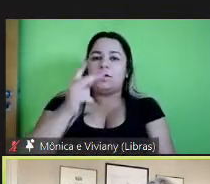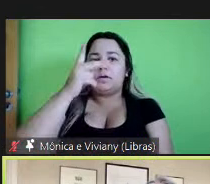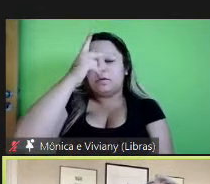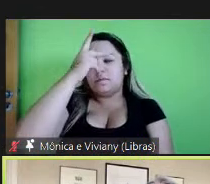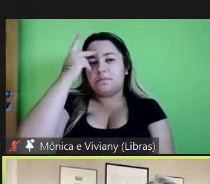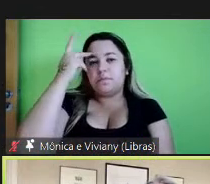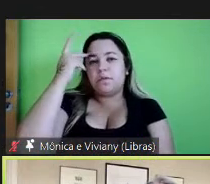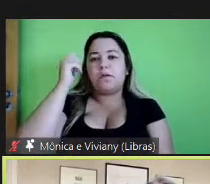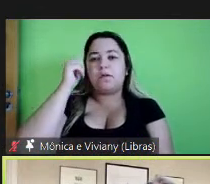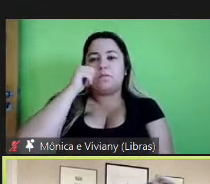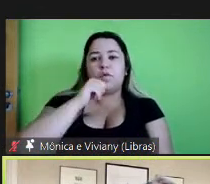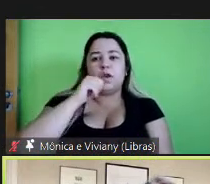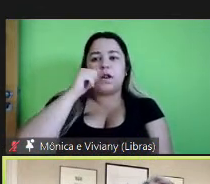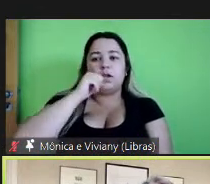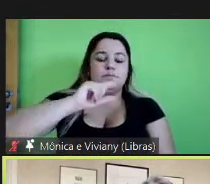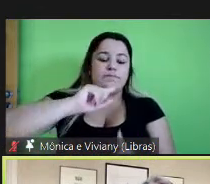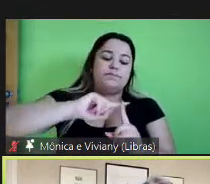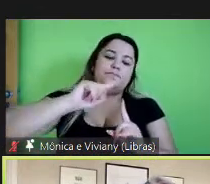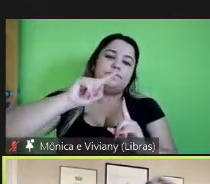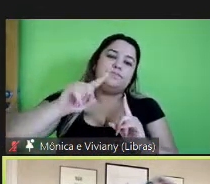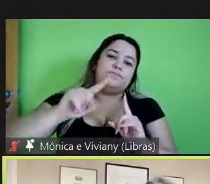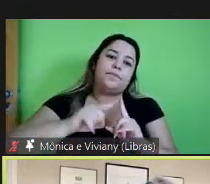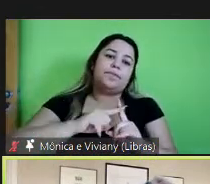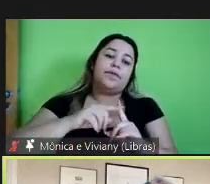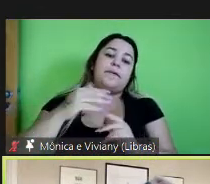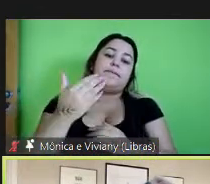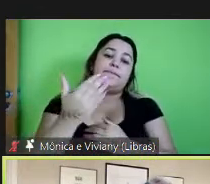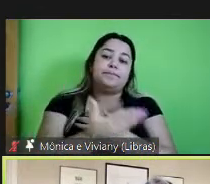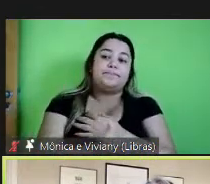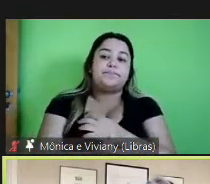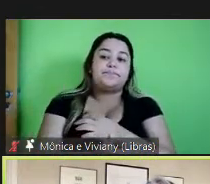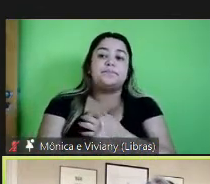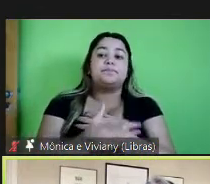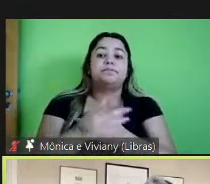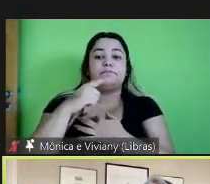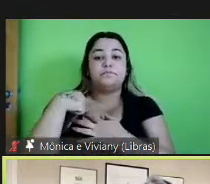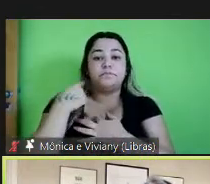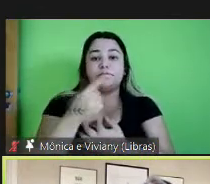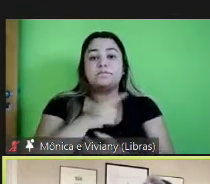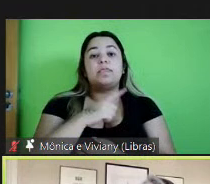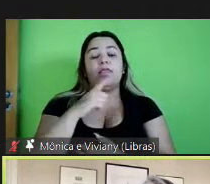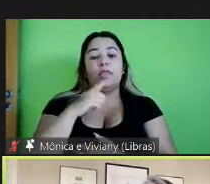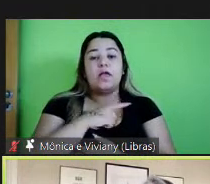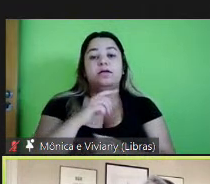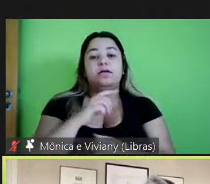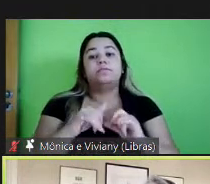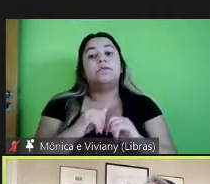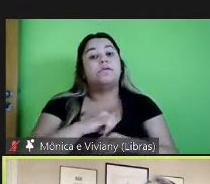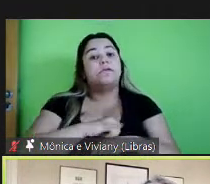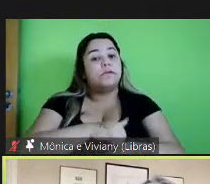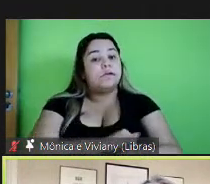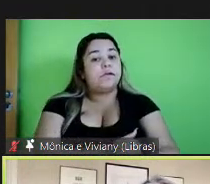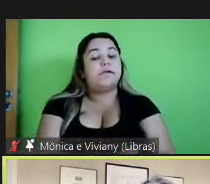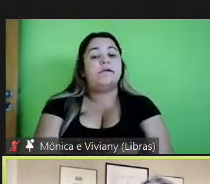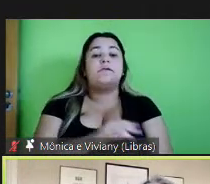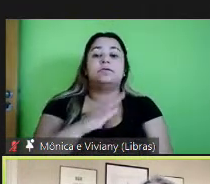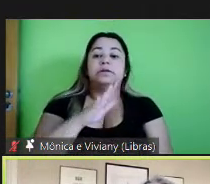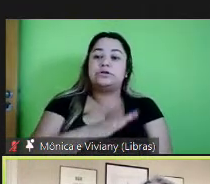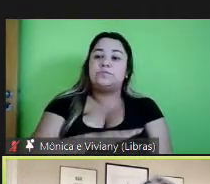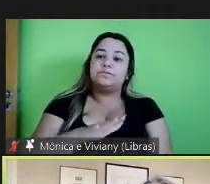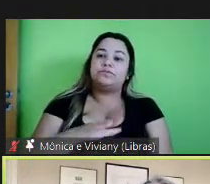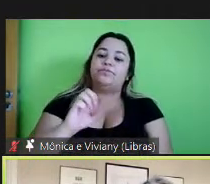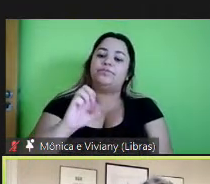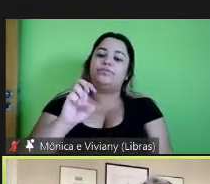left of your screen, and also to the pediatric population as the 5 A's of pediatric obesity management on the bottom right